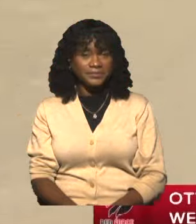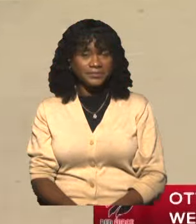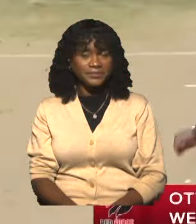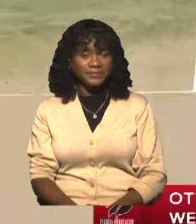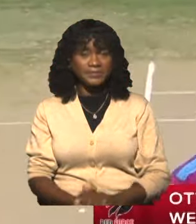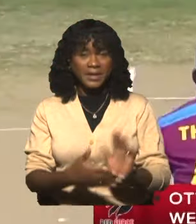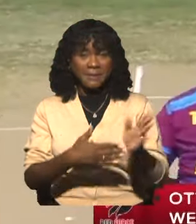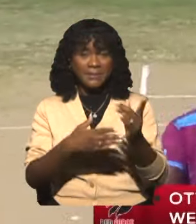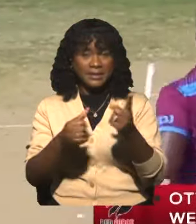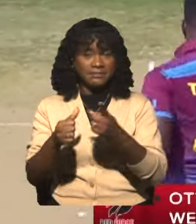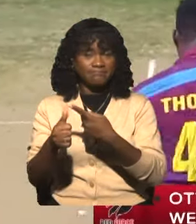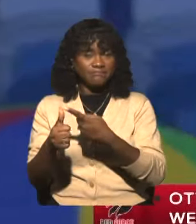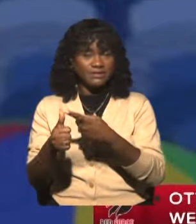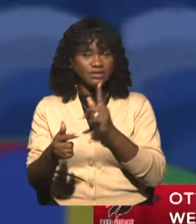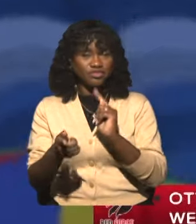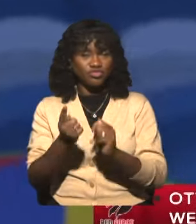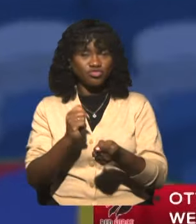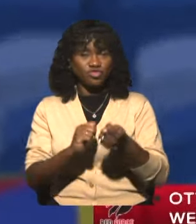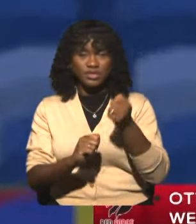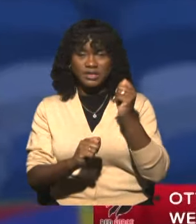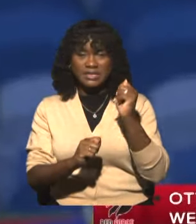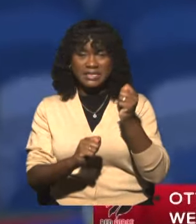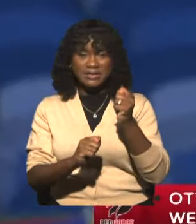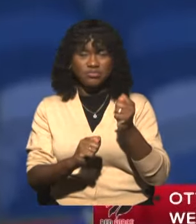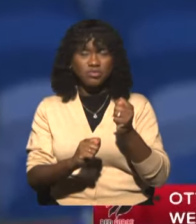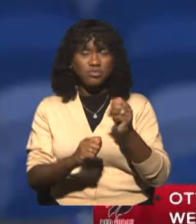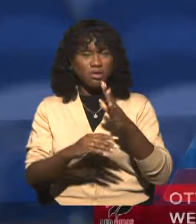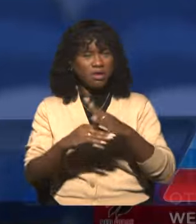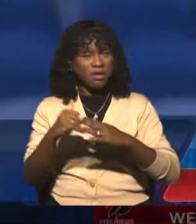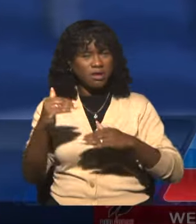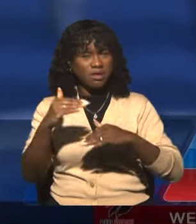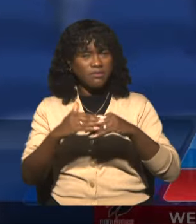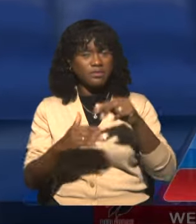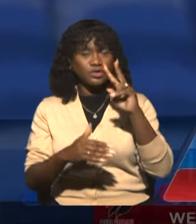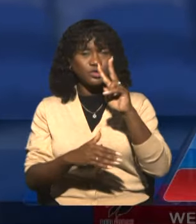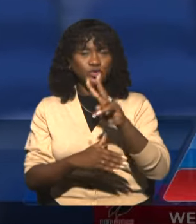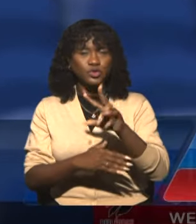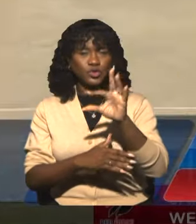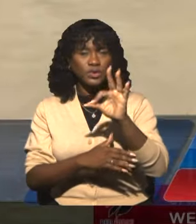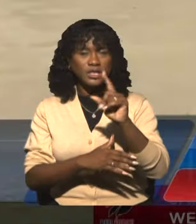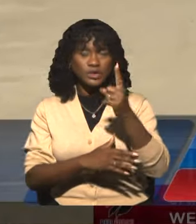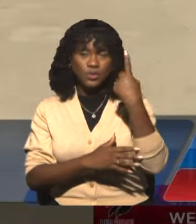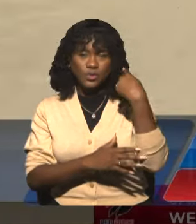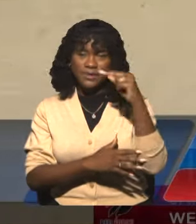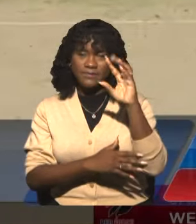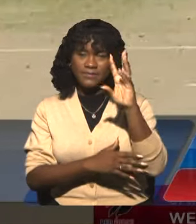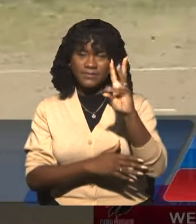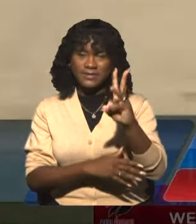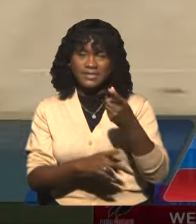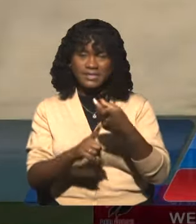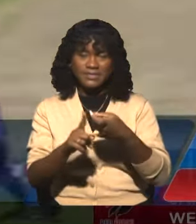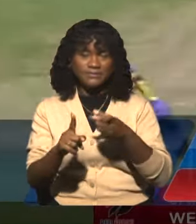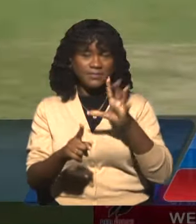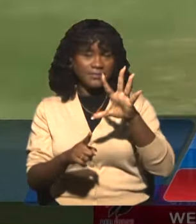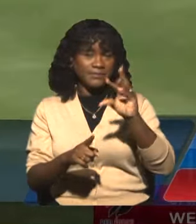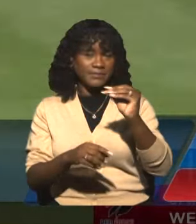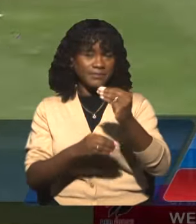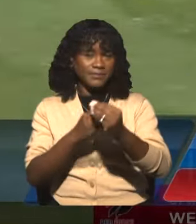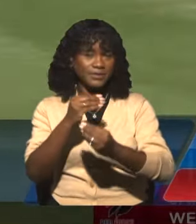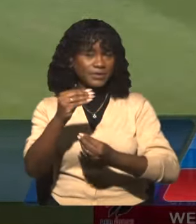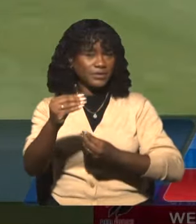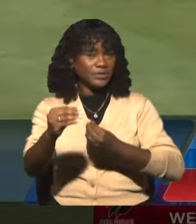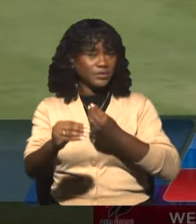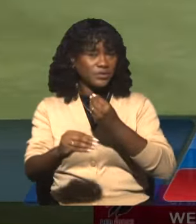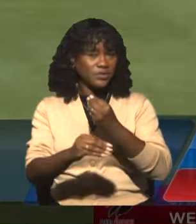Batting first, the Trinidad and Tobago Red Force put on a comfortable 291 for 6 from their 50 overs, thanks to a